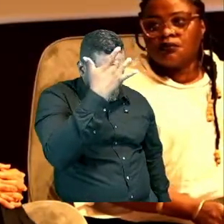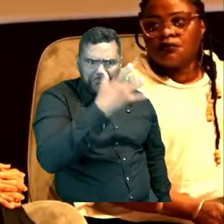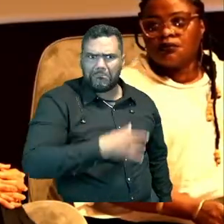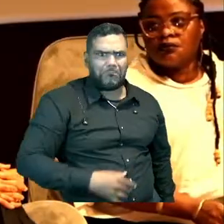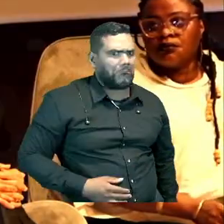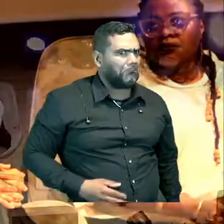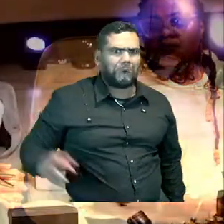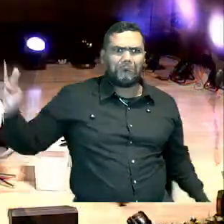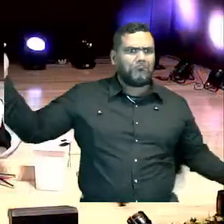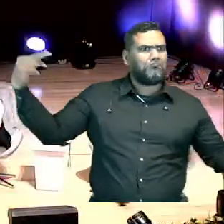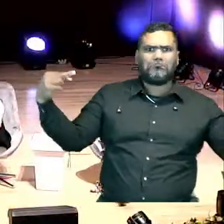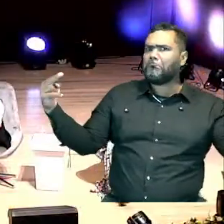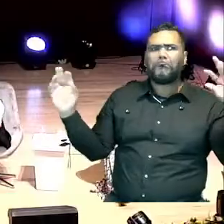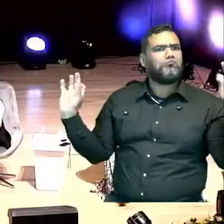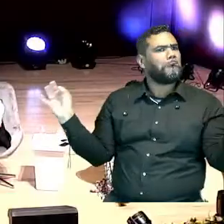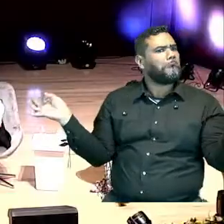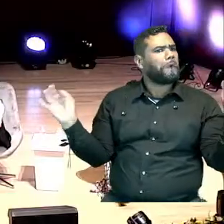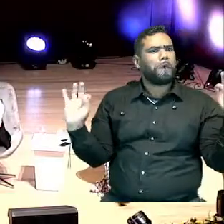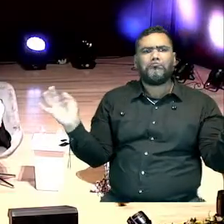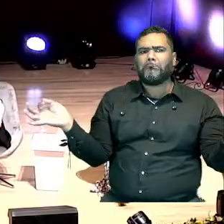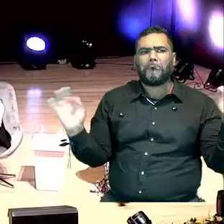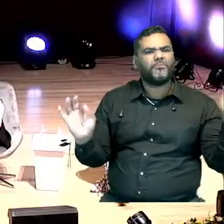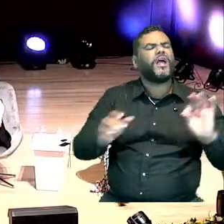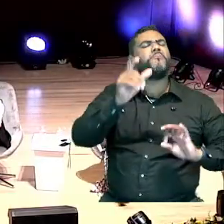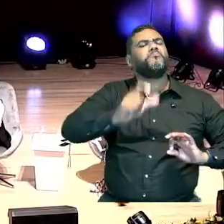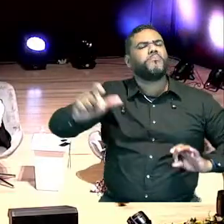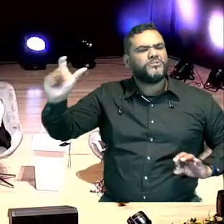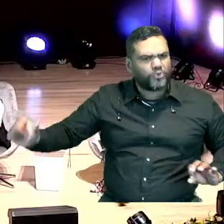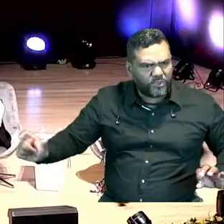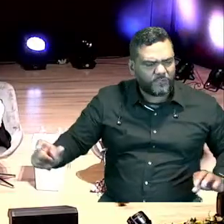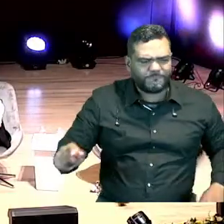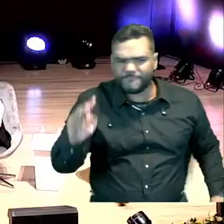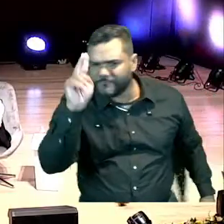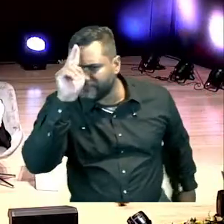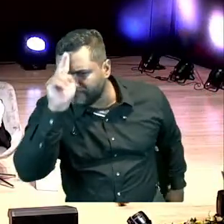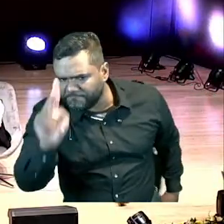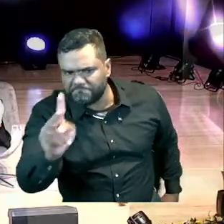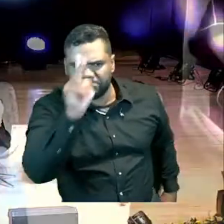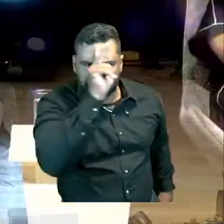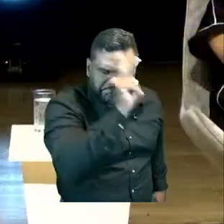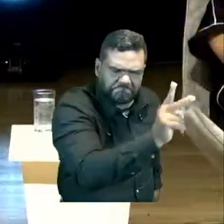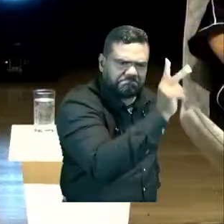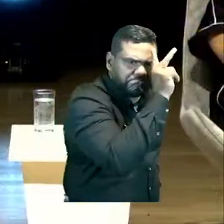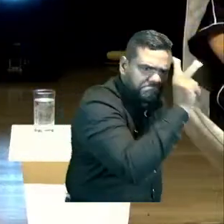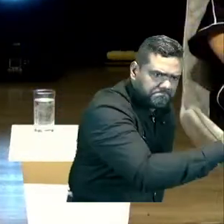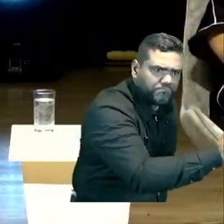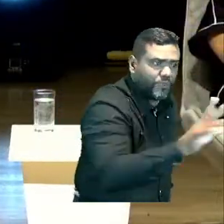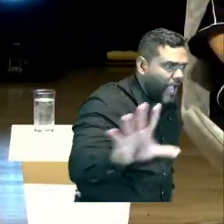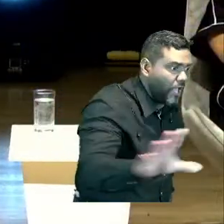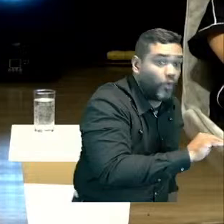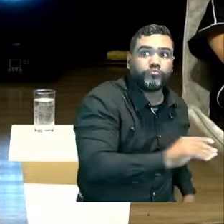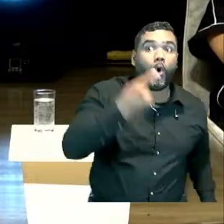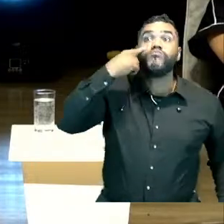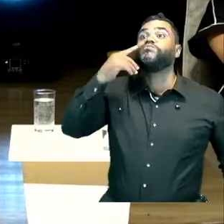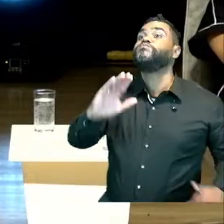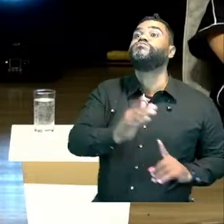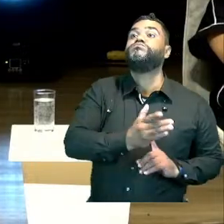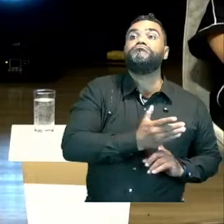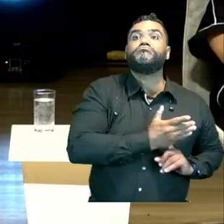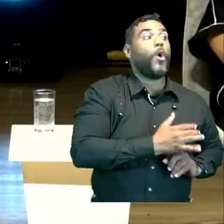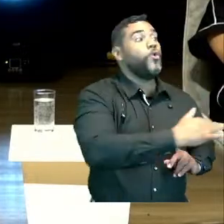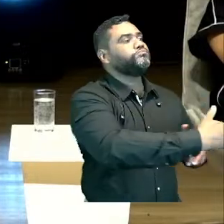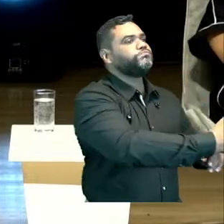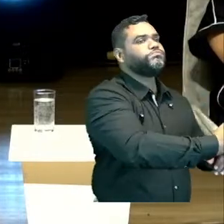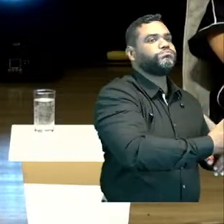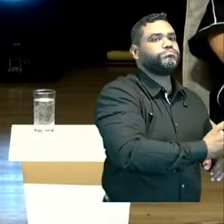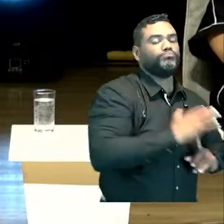in the community would look at me in an improper manner because each adult in my community represented